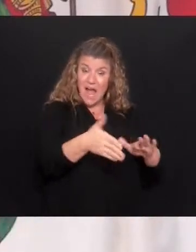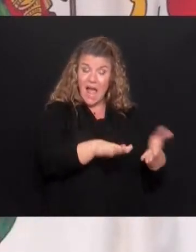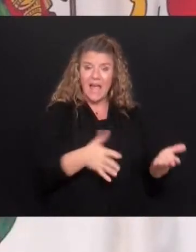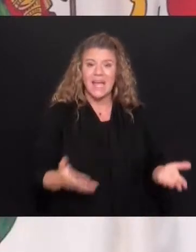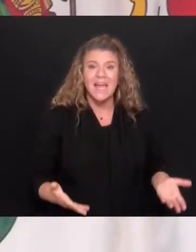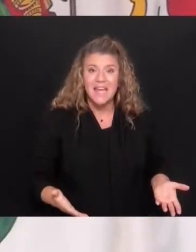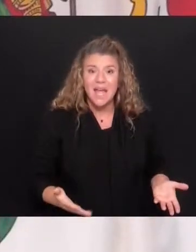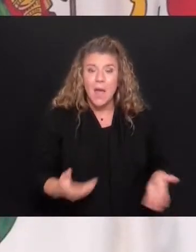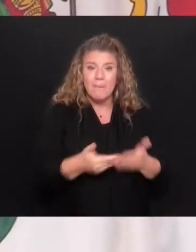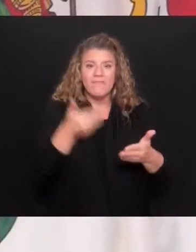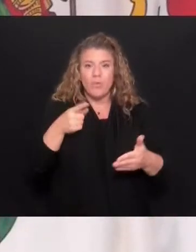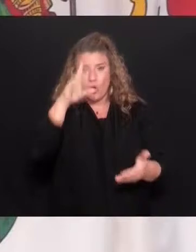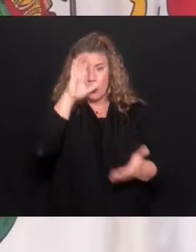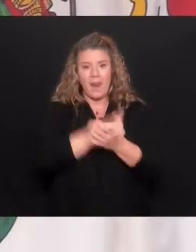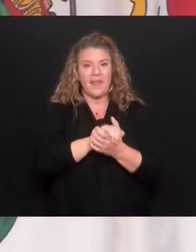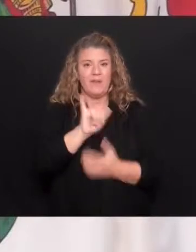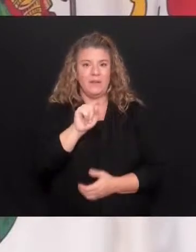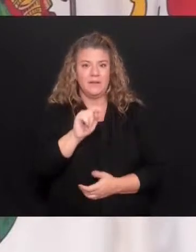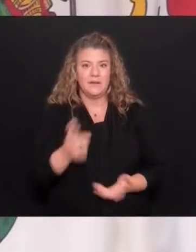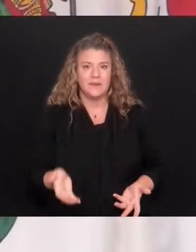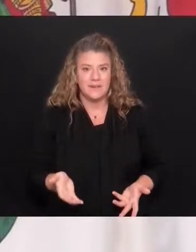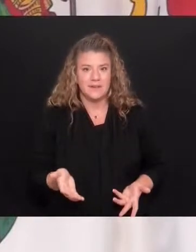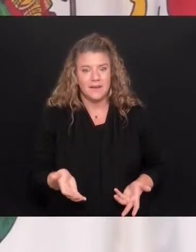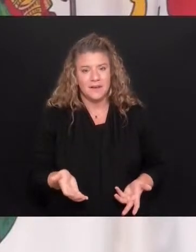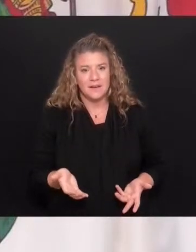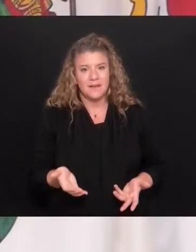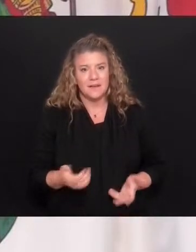to take for that to happen?